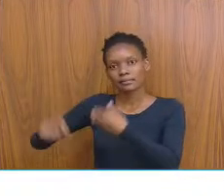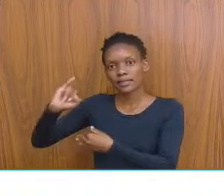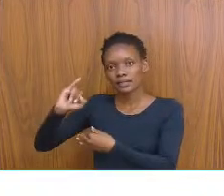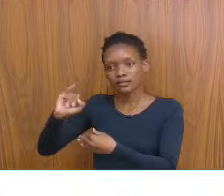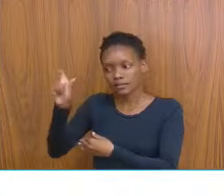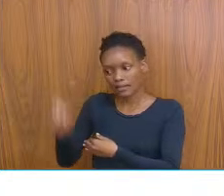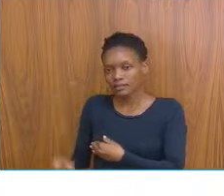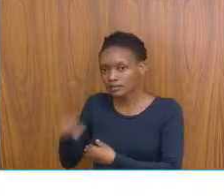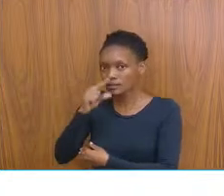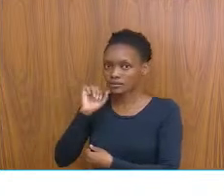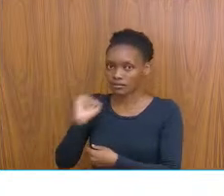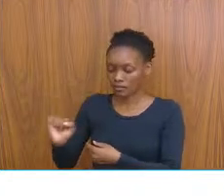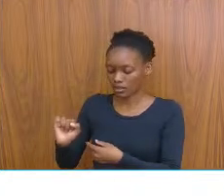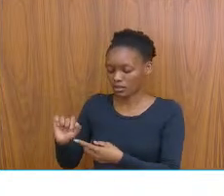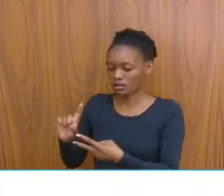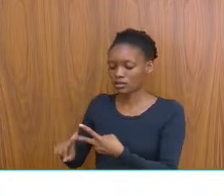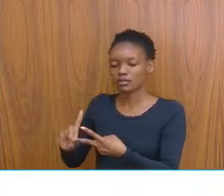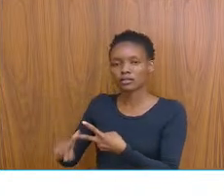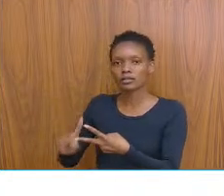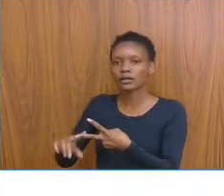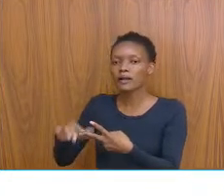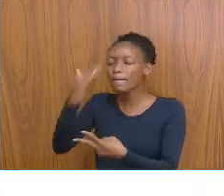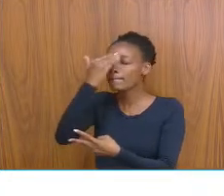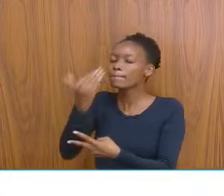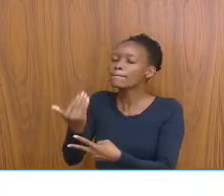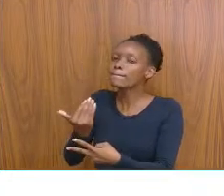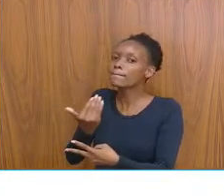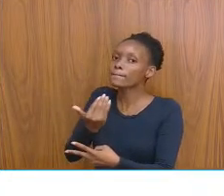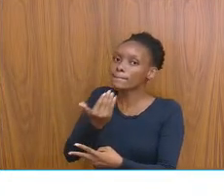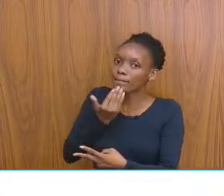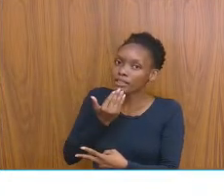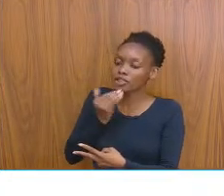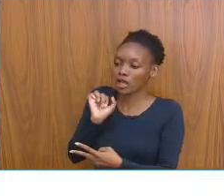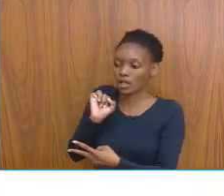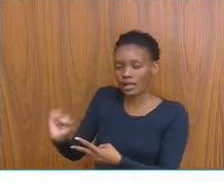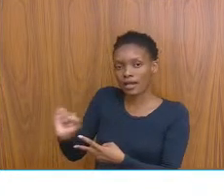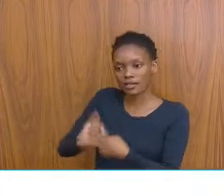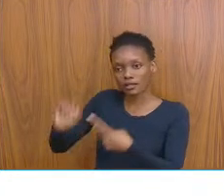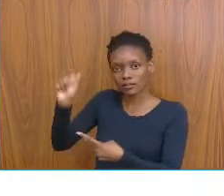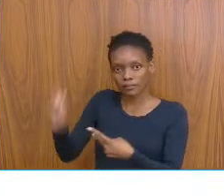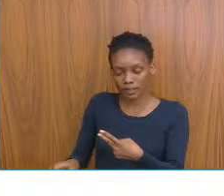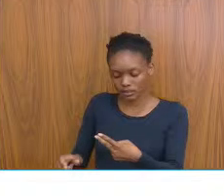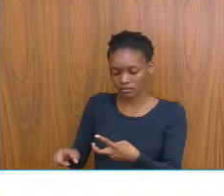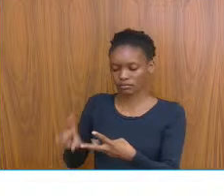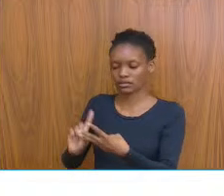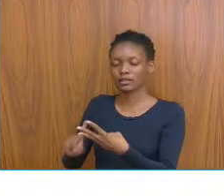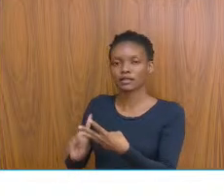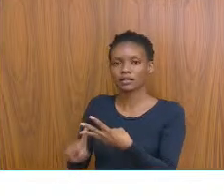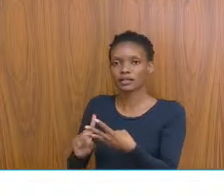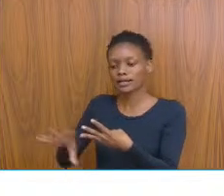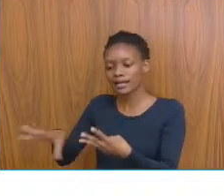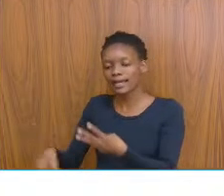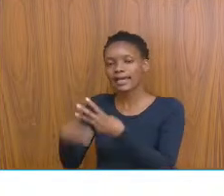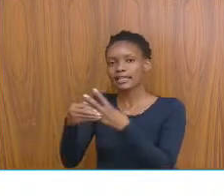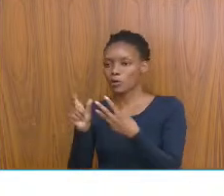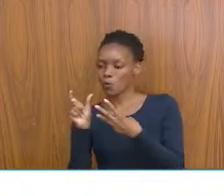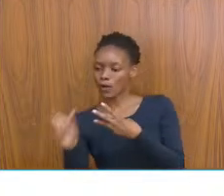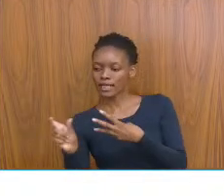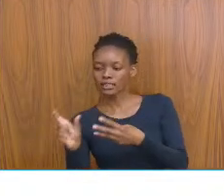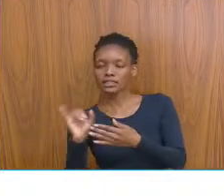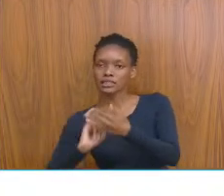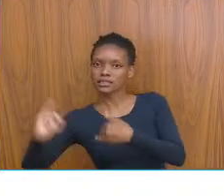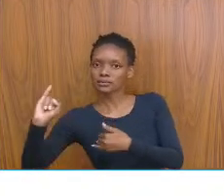candidate, the photograph bearing the face of the independent candidate, and the word